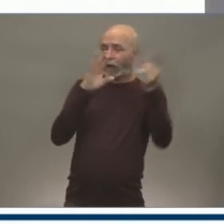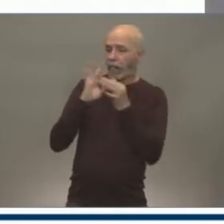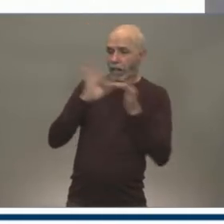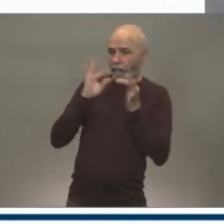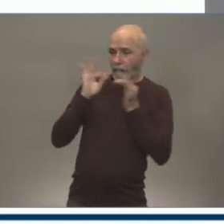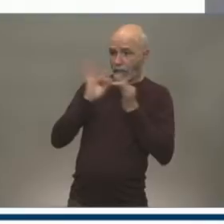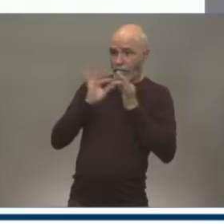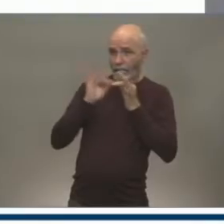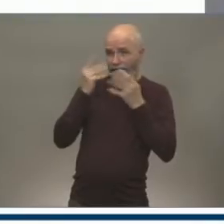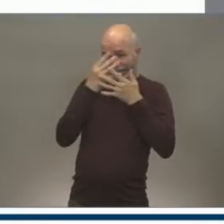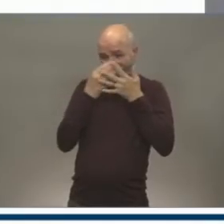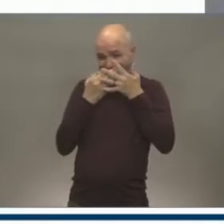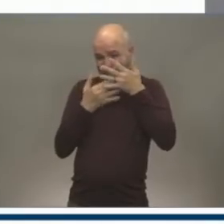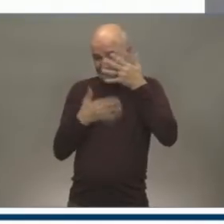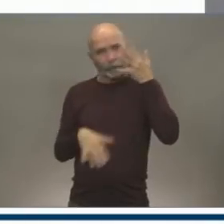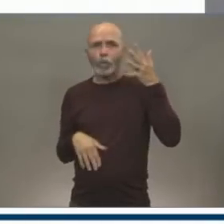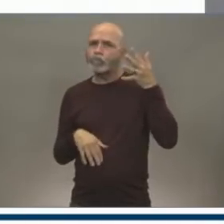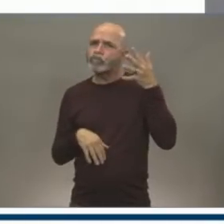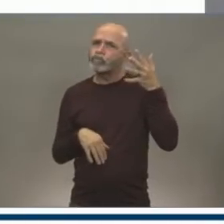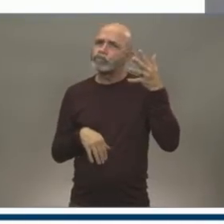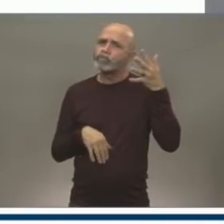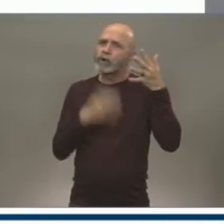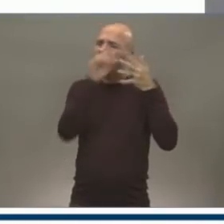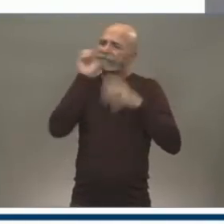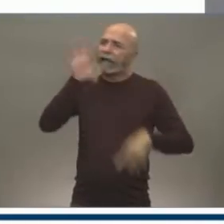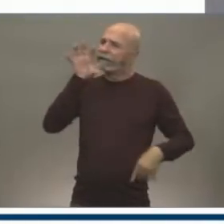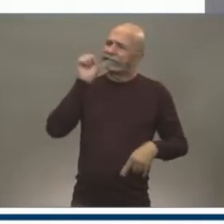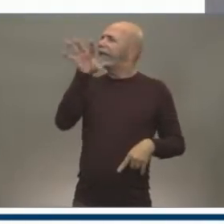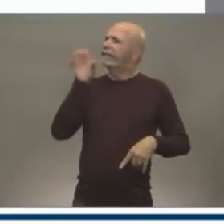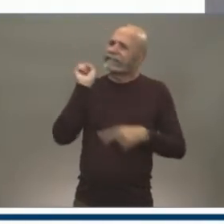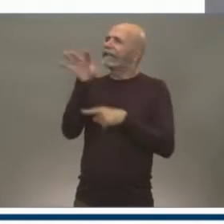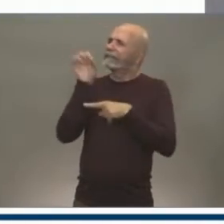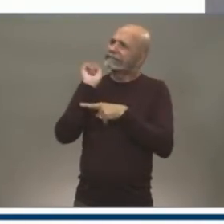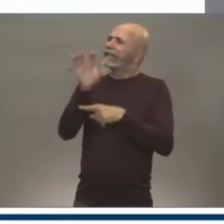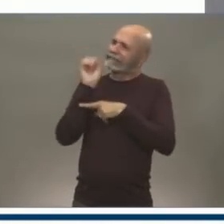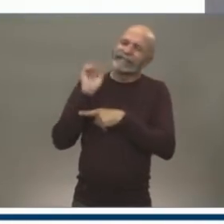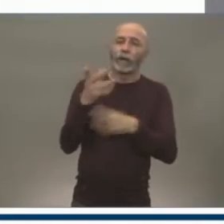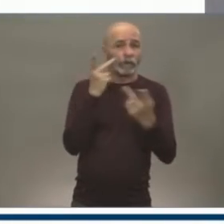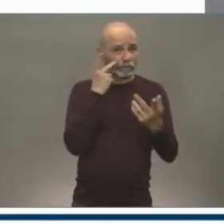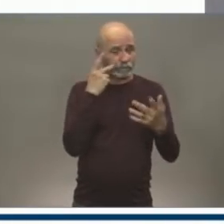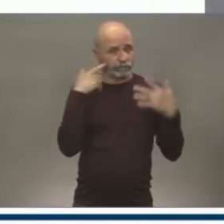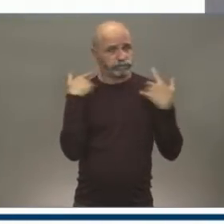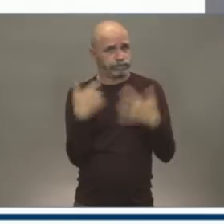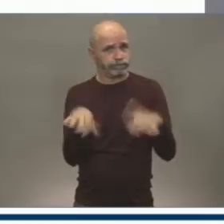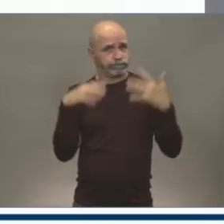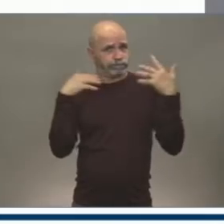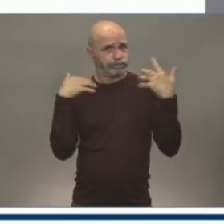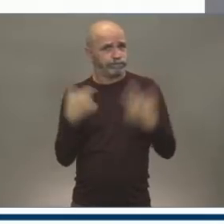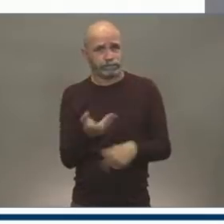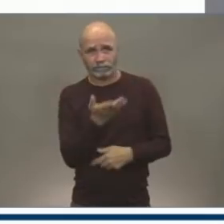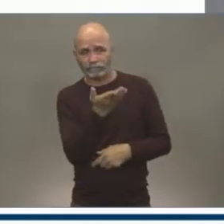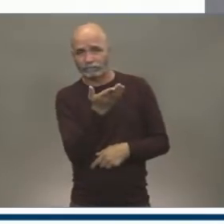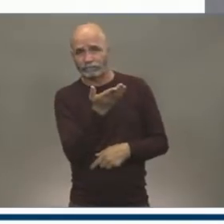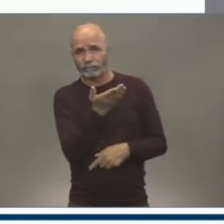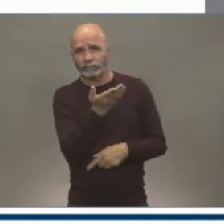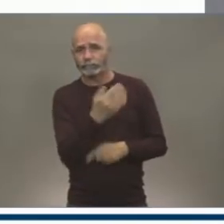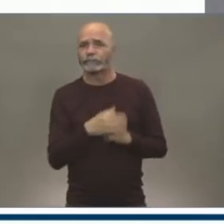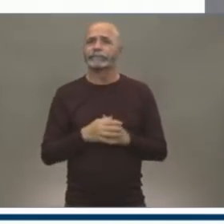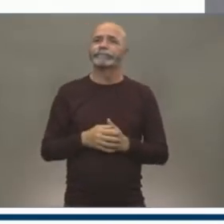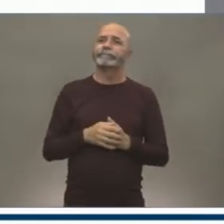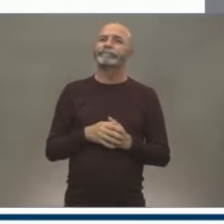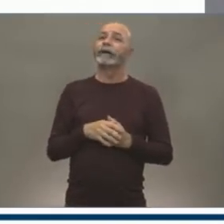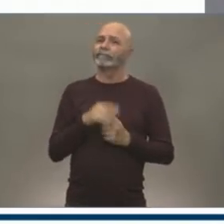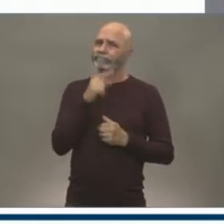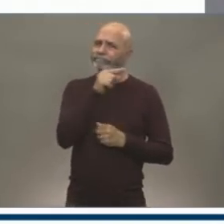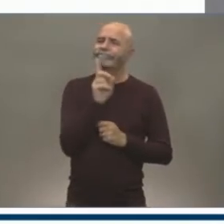the work, communicating to you what's happening inside of Nova Scotia and the work that public health are doing here. I want you to know he's a